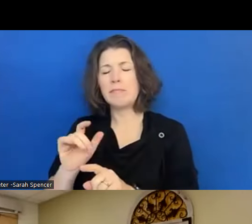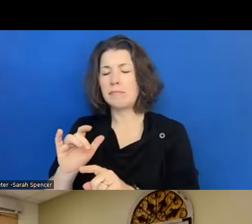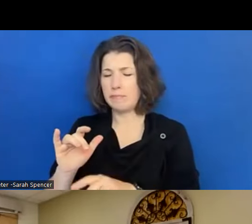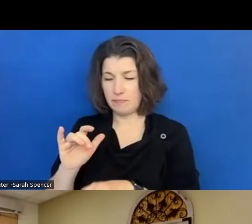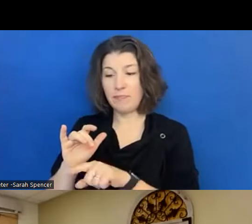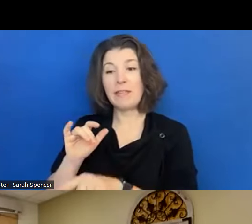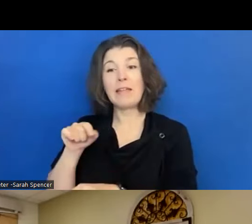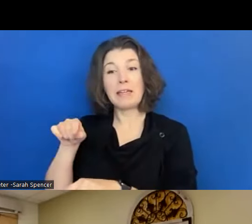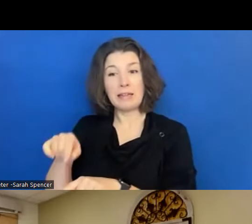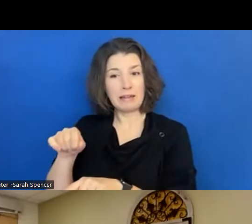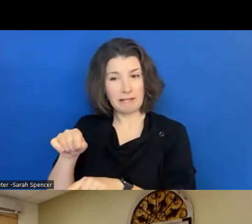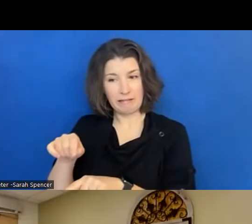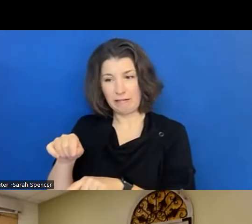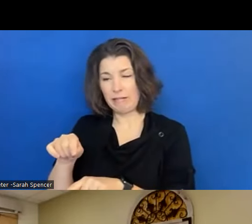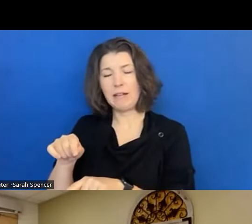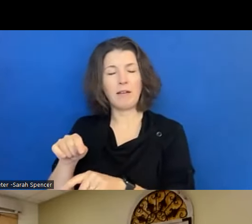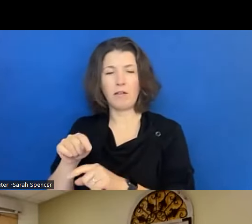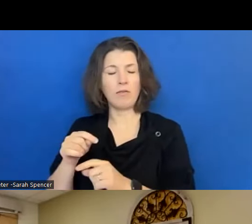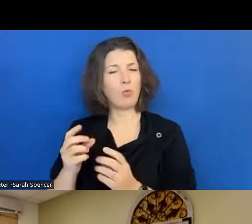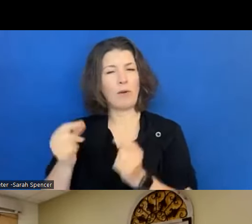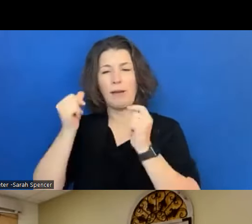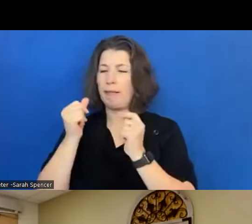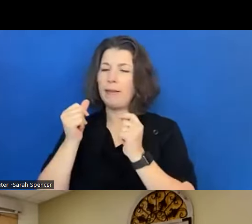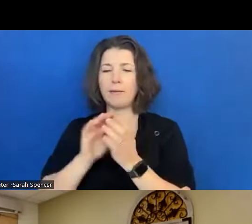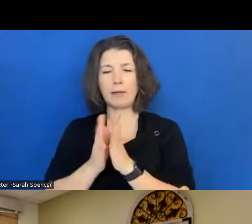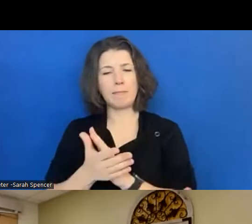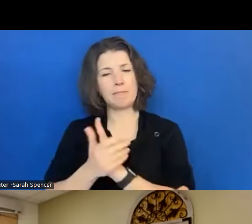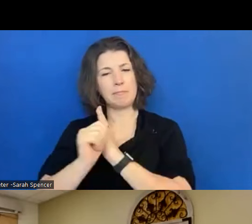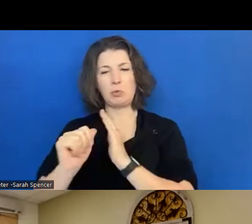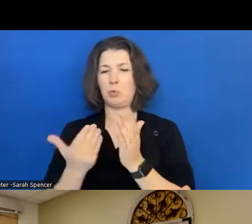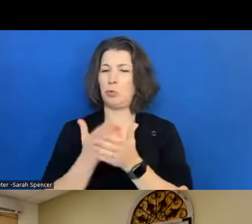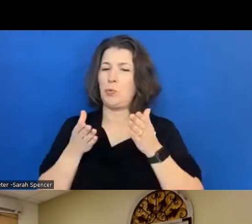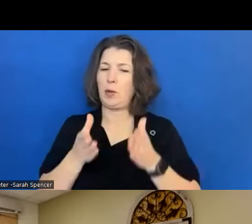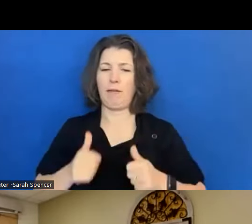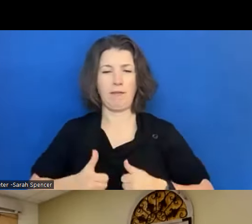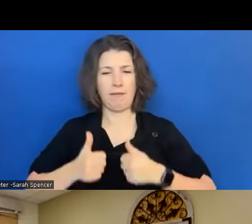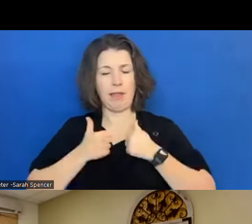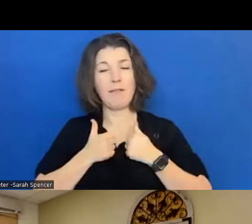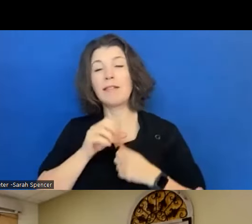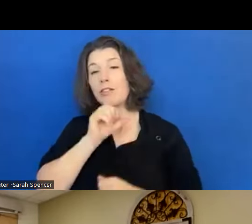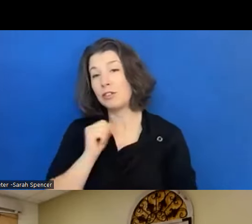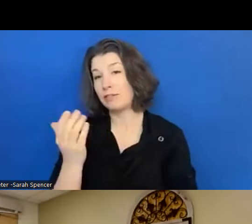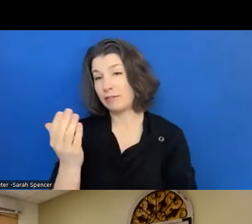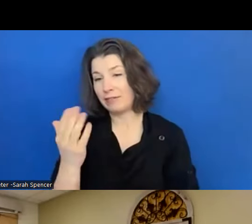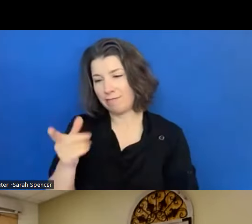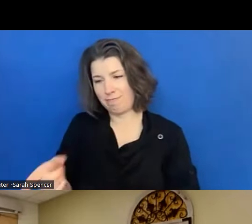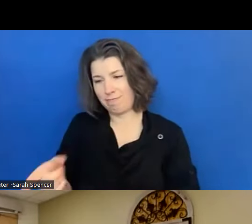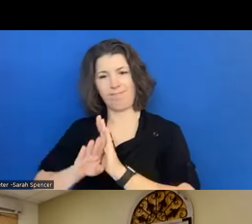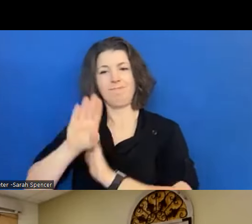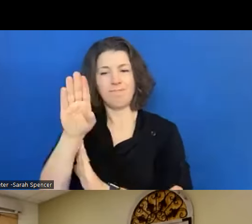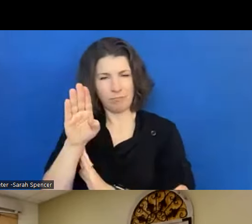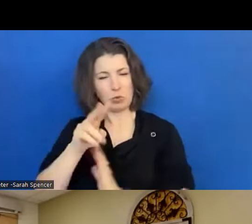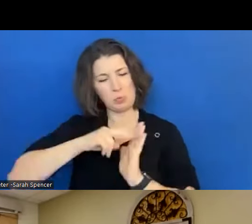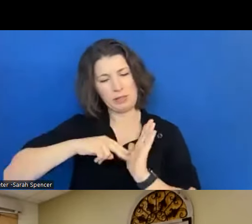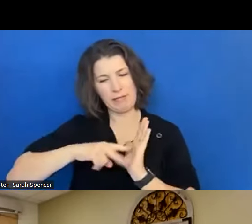mastered a new way of living. And he, at the age of 15, he created a reading and writing